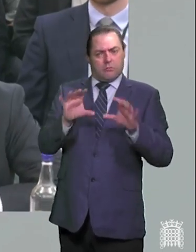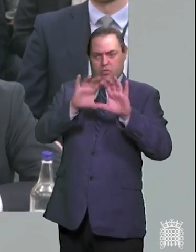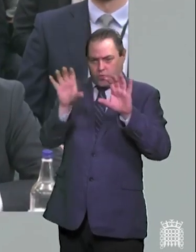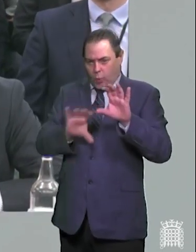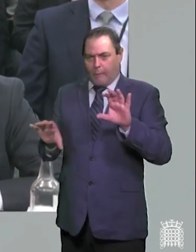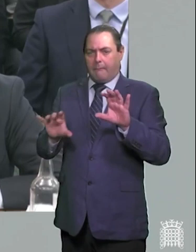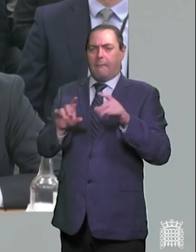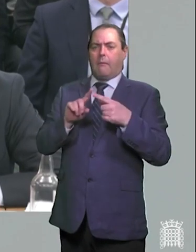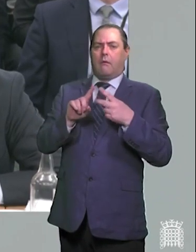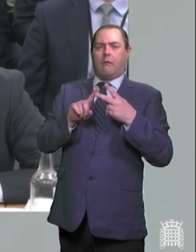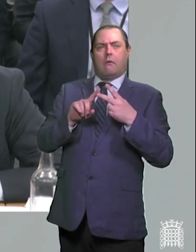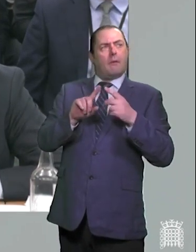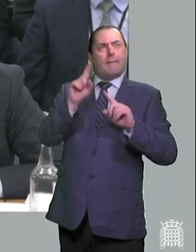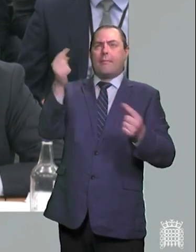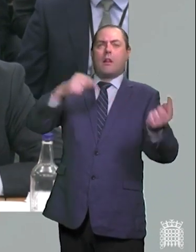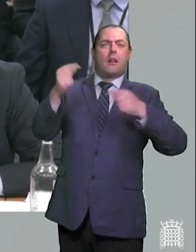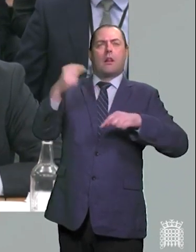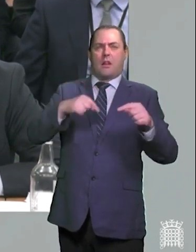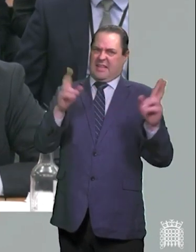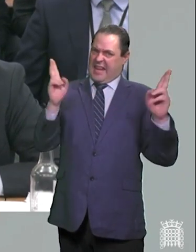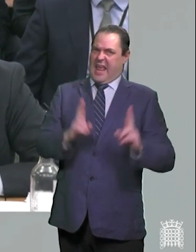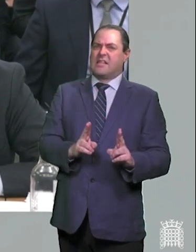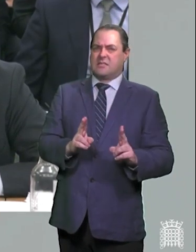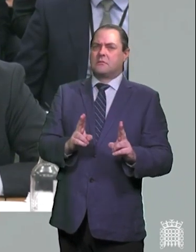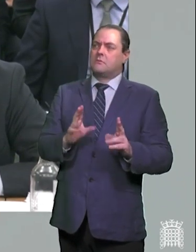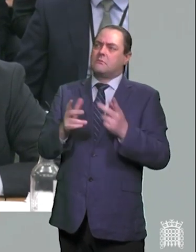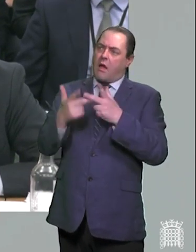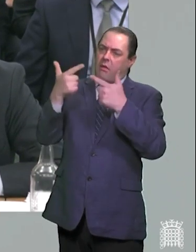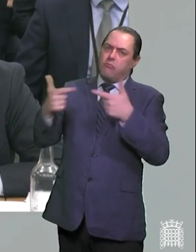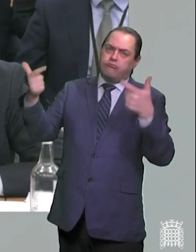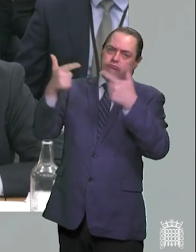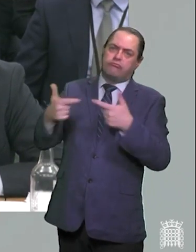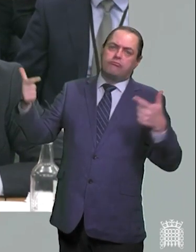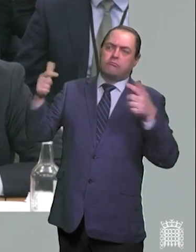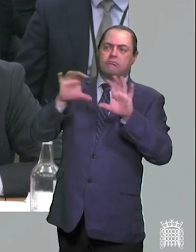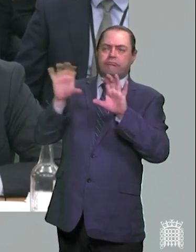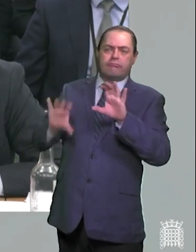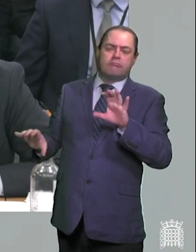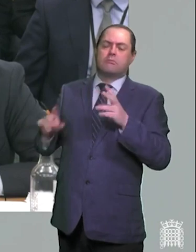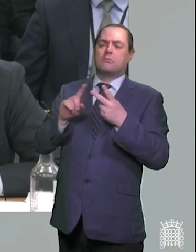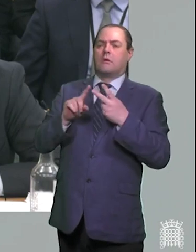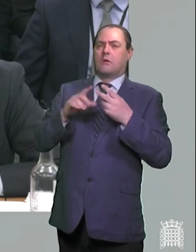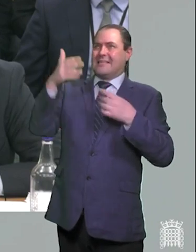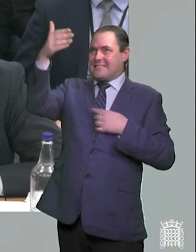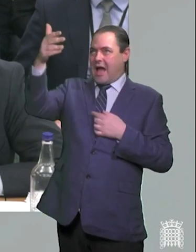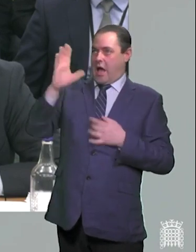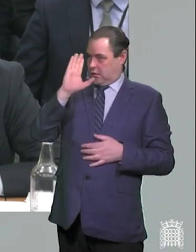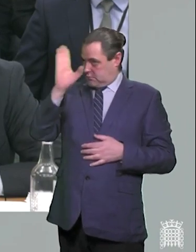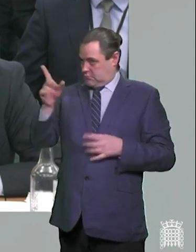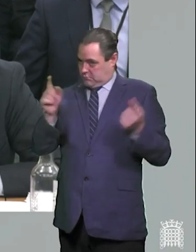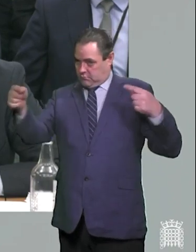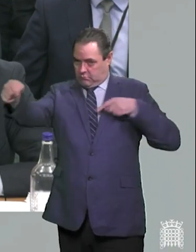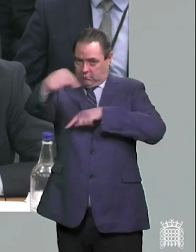meetings. We had a great reduction in the numbers of people in the building overall. We had signs telling you which way